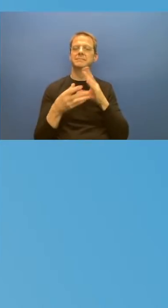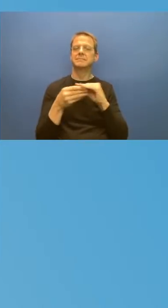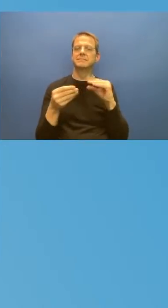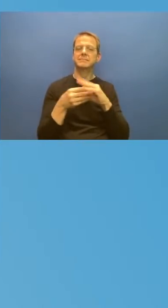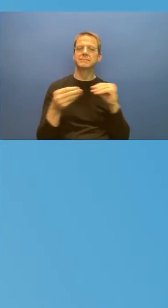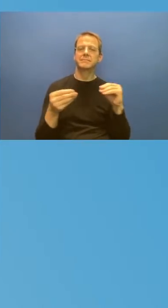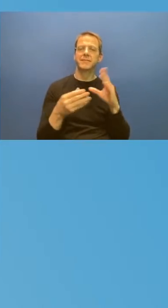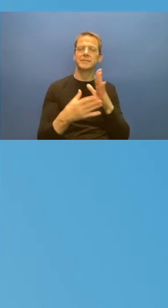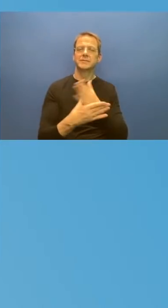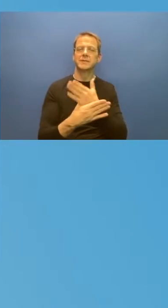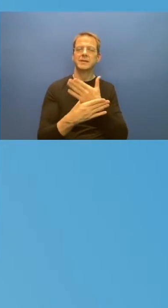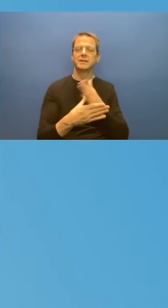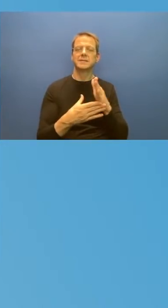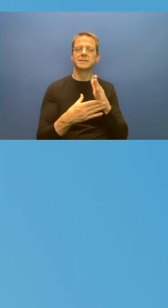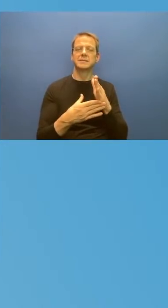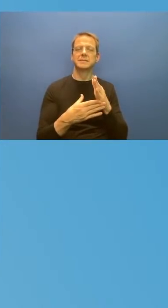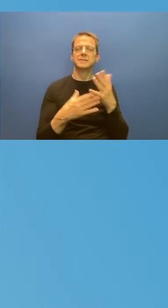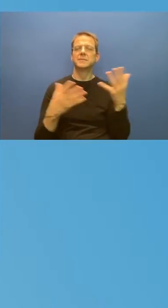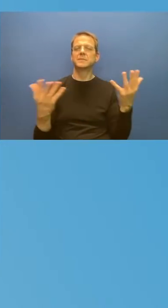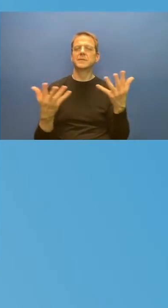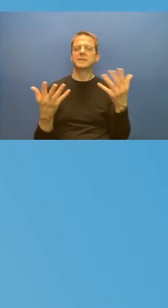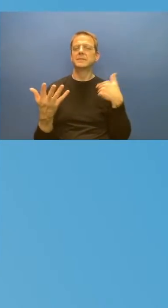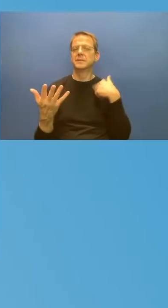we don't know about Omicron.